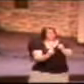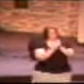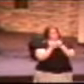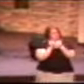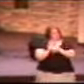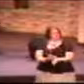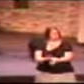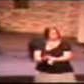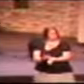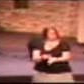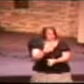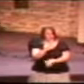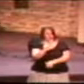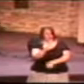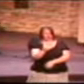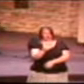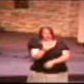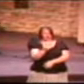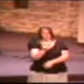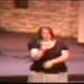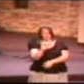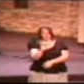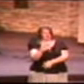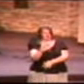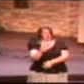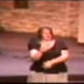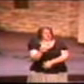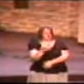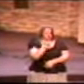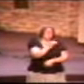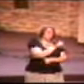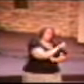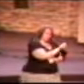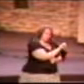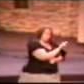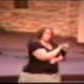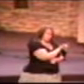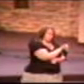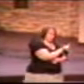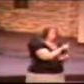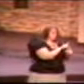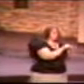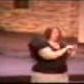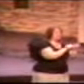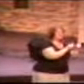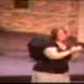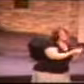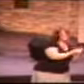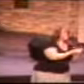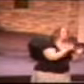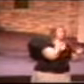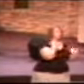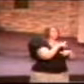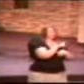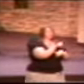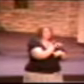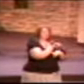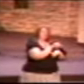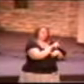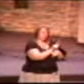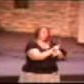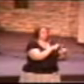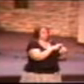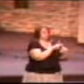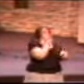because you can be loyal to a team you can be loyal to a political party